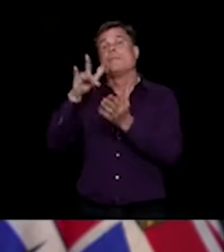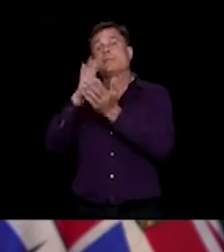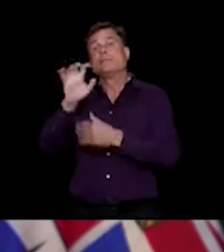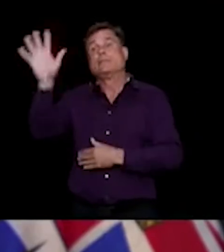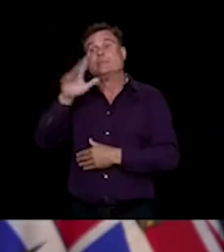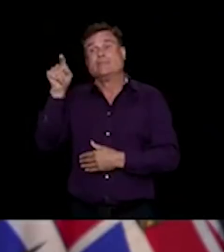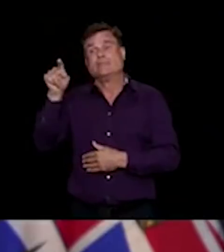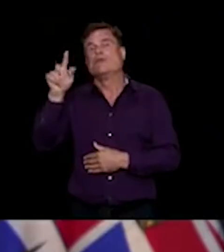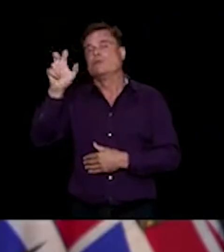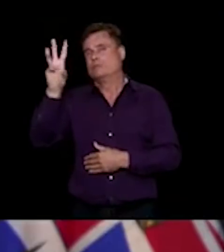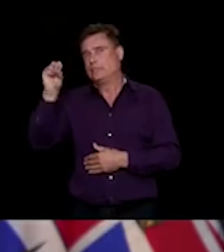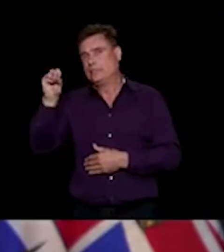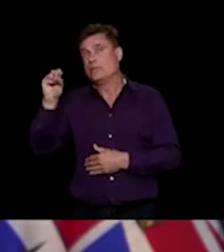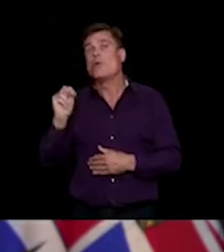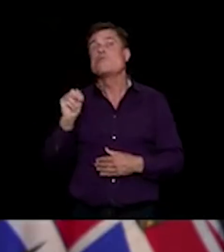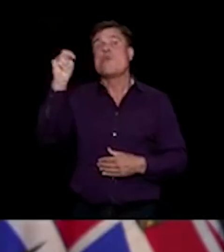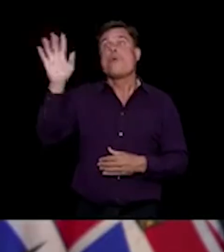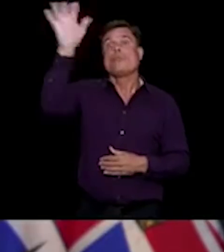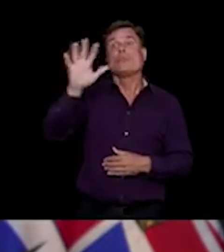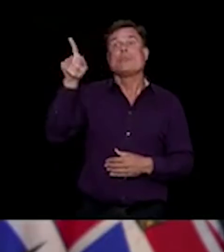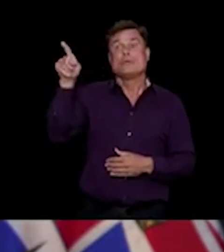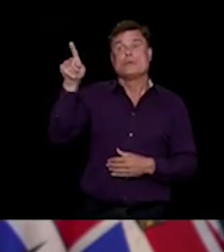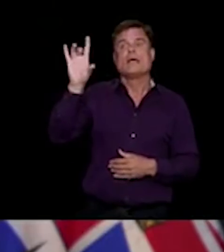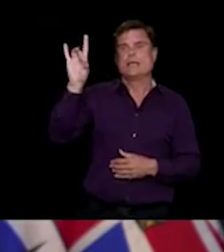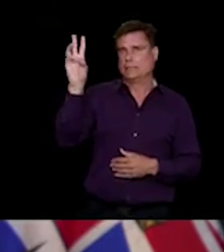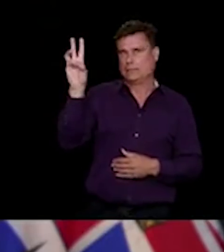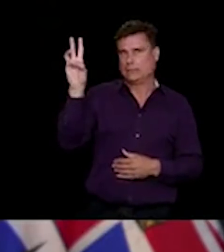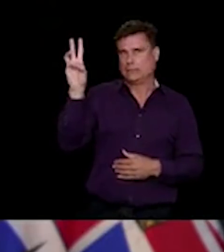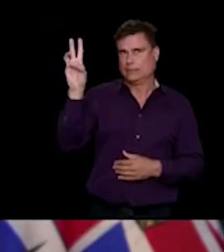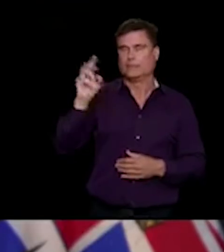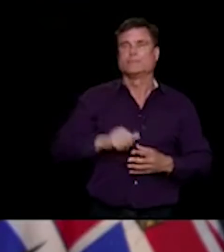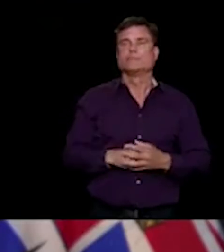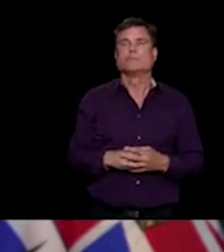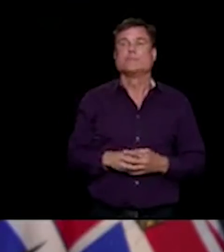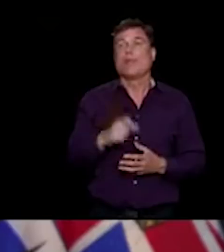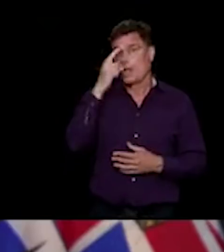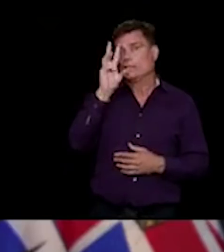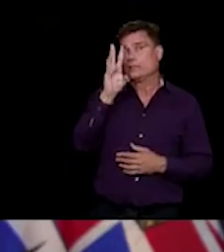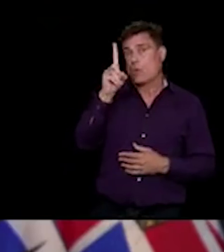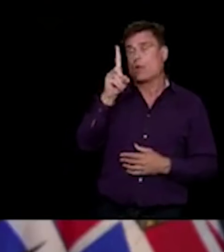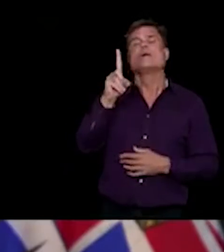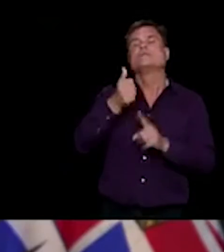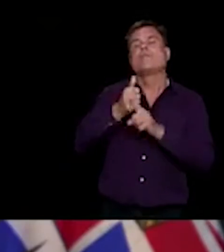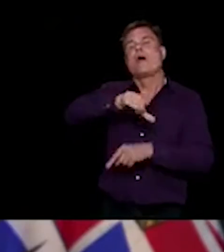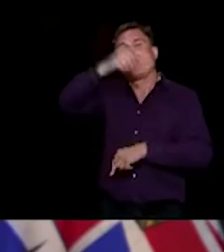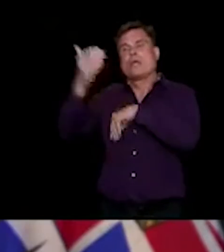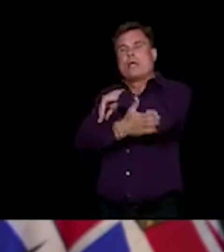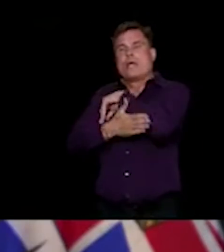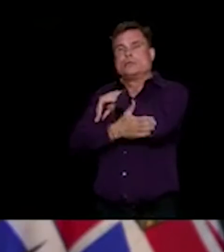in Interior Health, 86 people in the Northern Health Region, and 61 are people who reside outside of